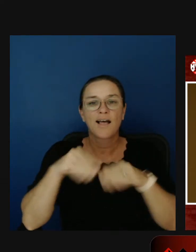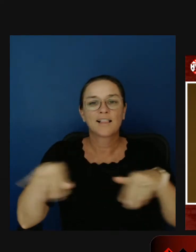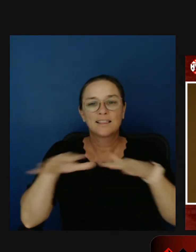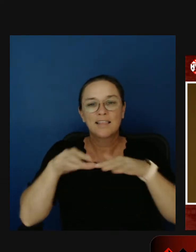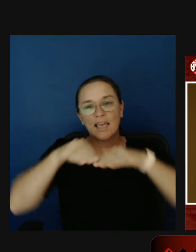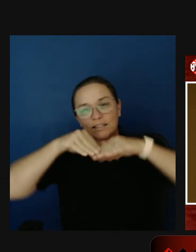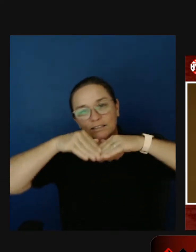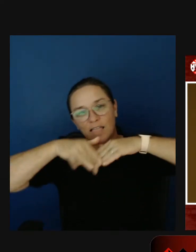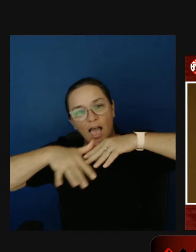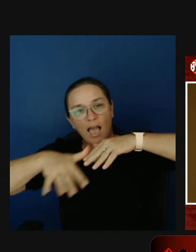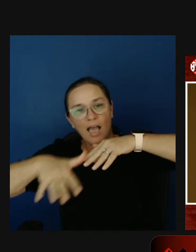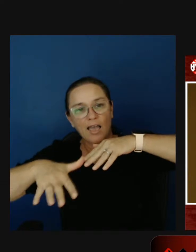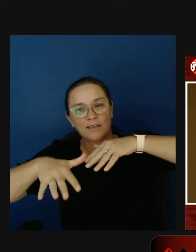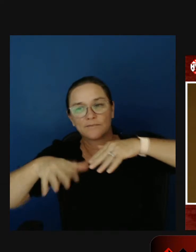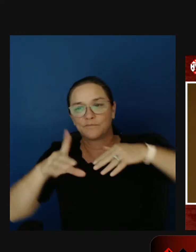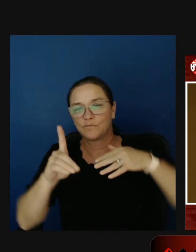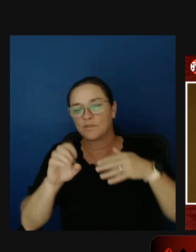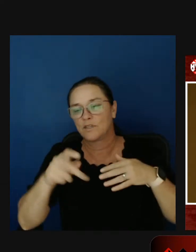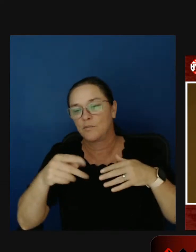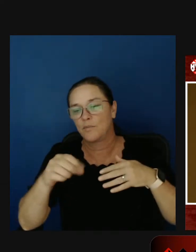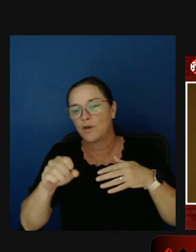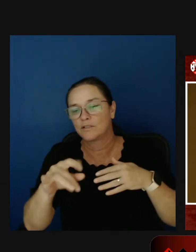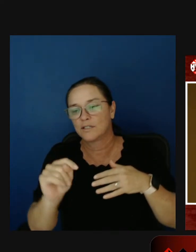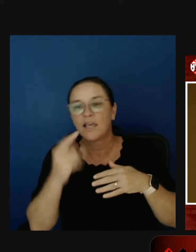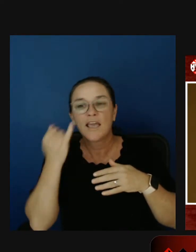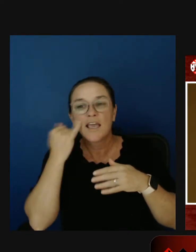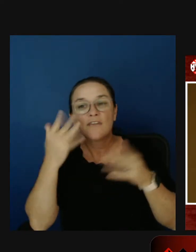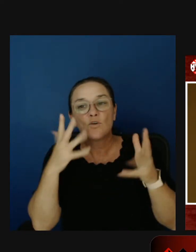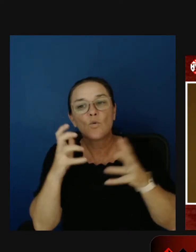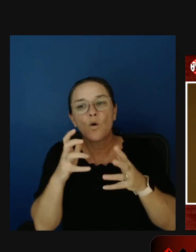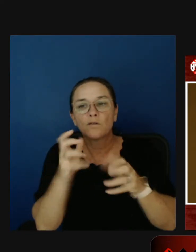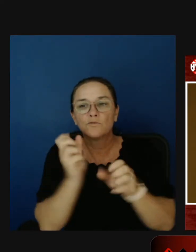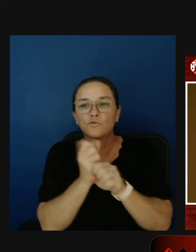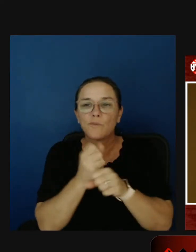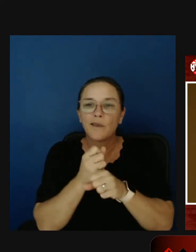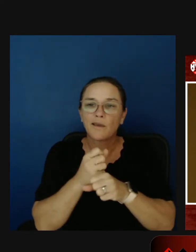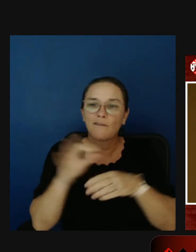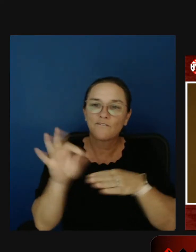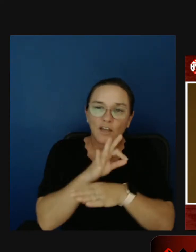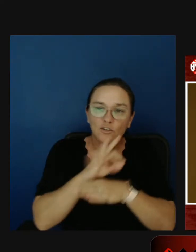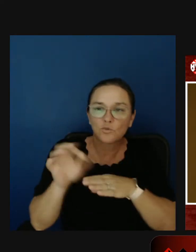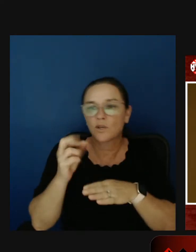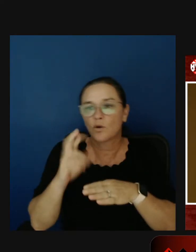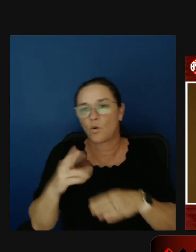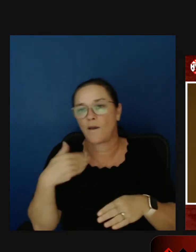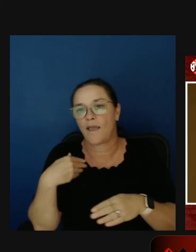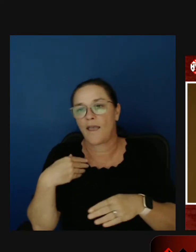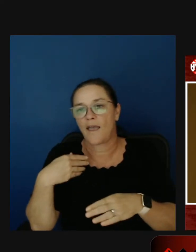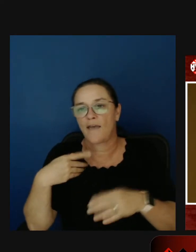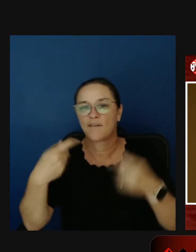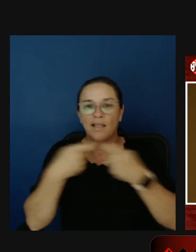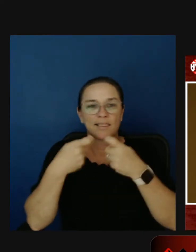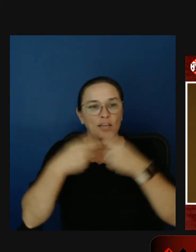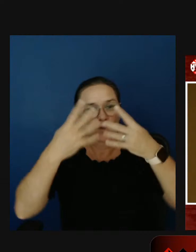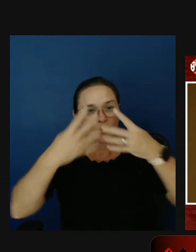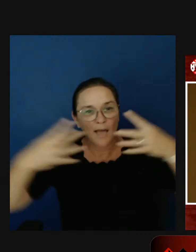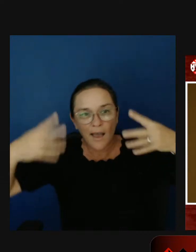want to build a town somewhere or a factory or run a road through or power line. It might be good to